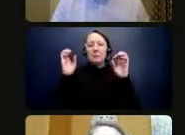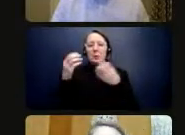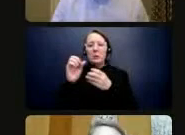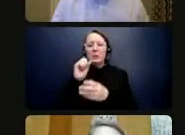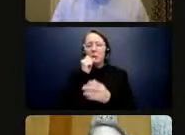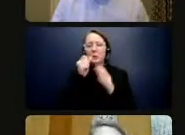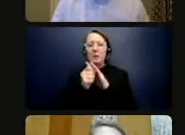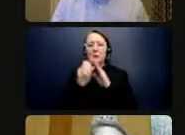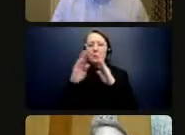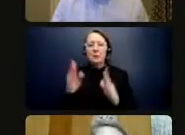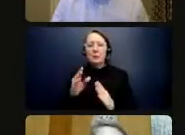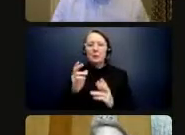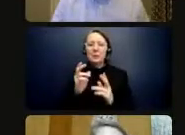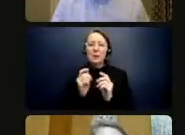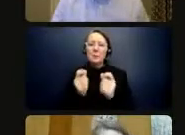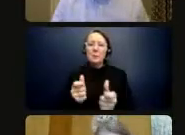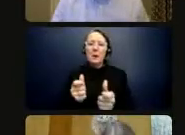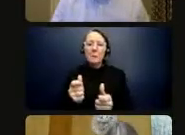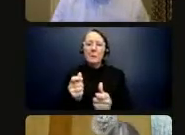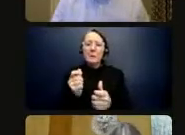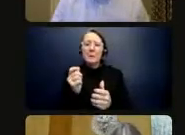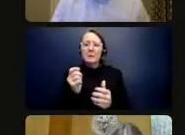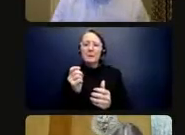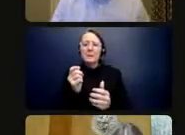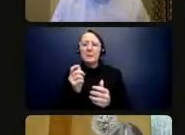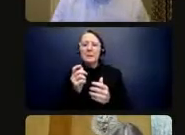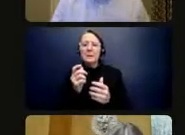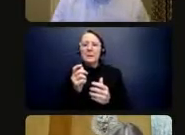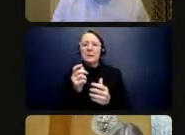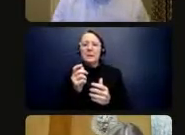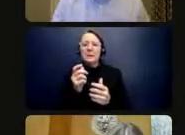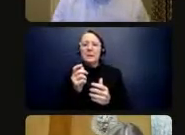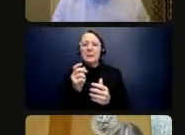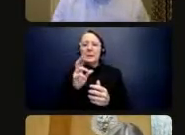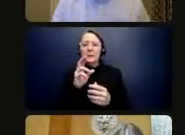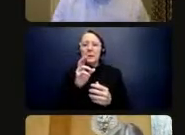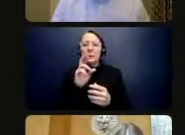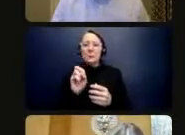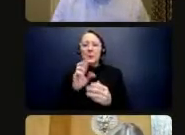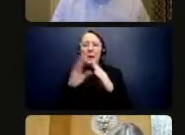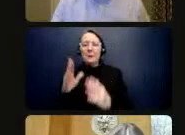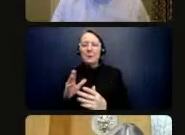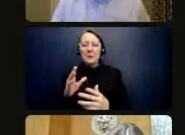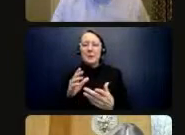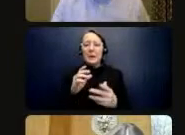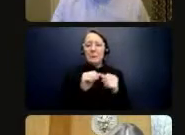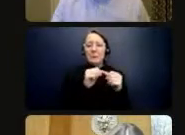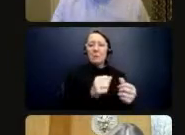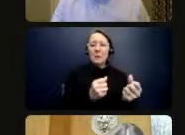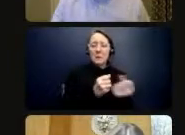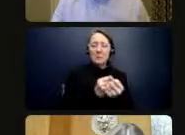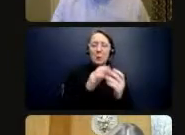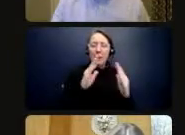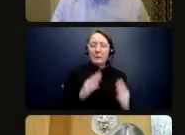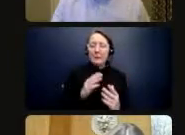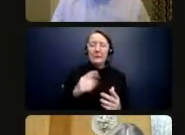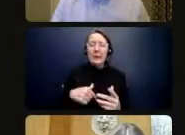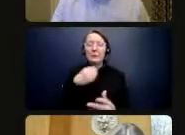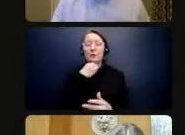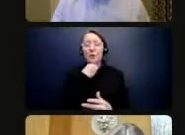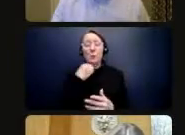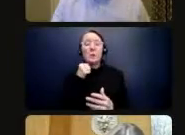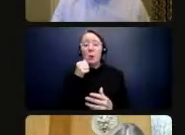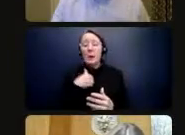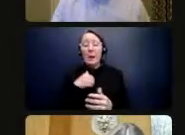rehousing, permanent supportive housing, and permanent housing. Those are all choke points because we don't have capacity. Yeah, point. I thought